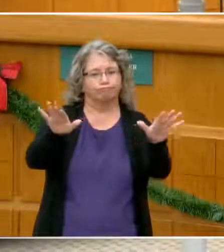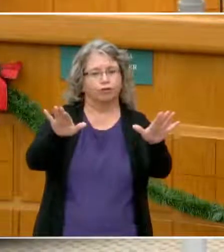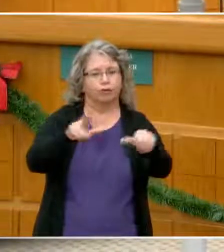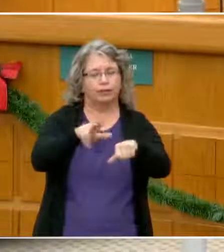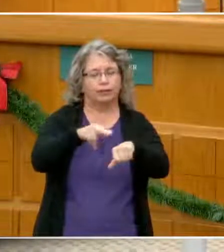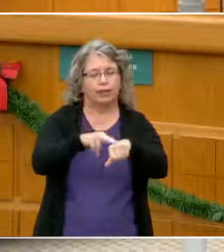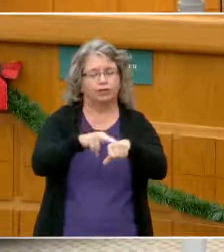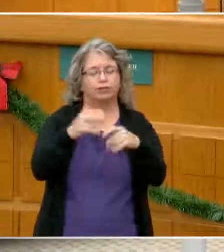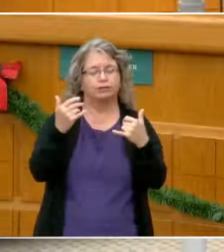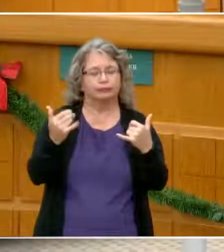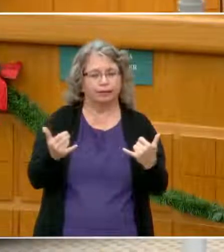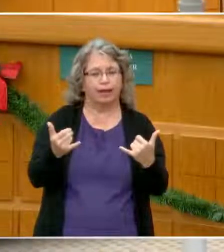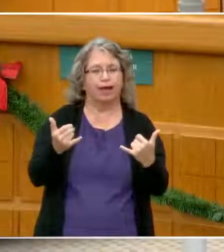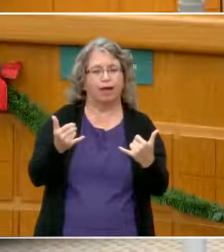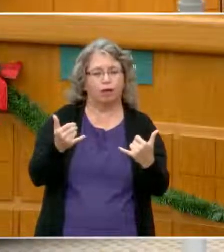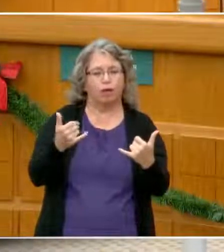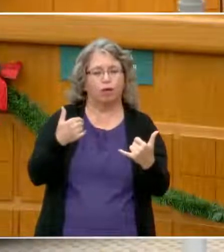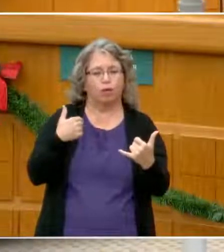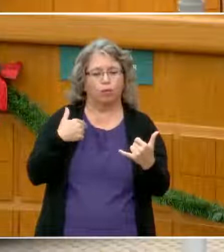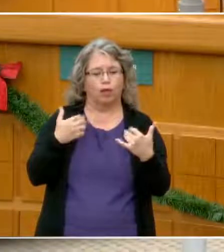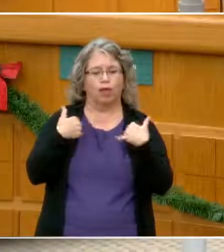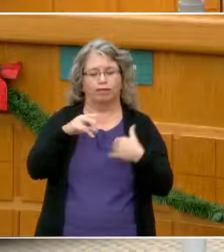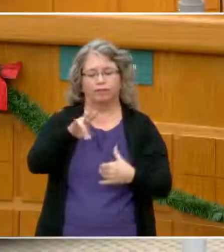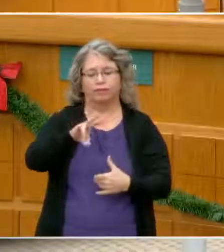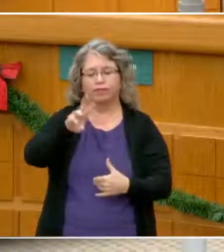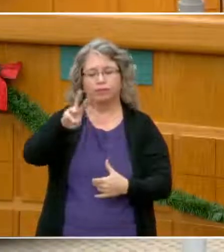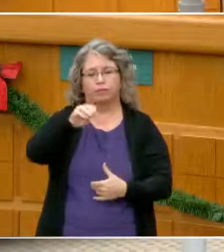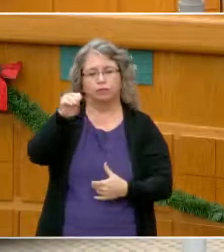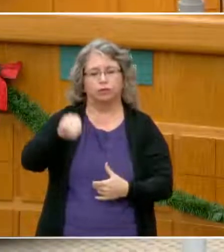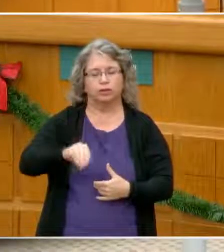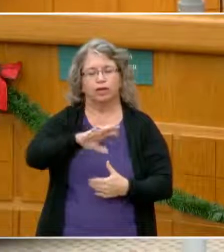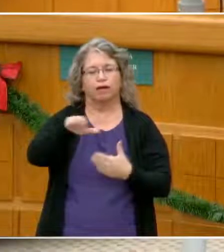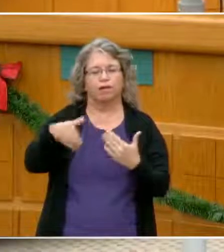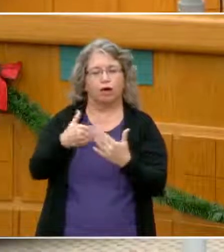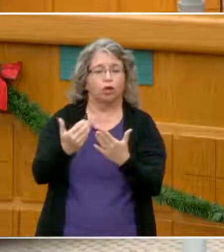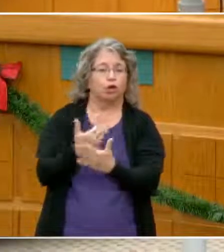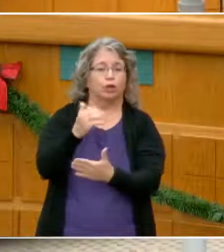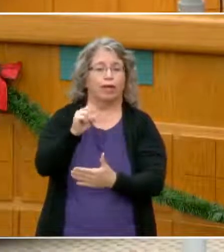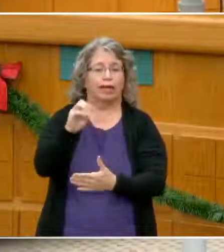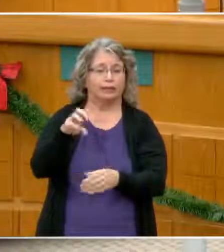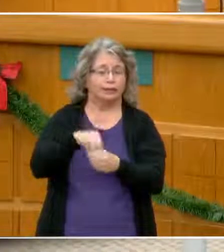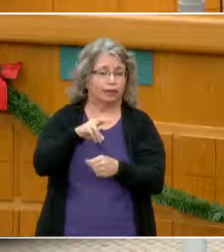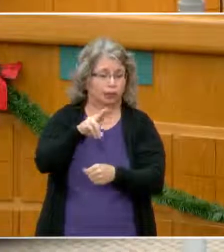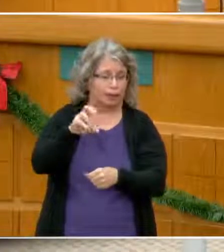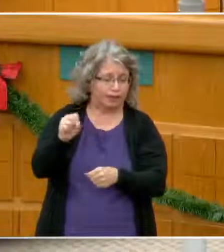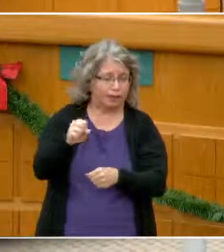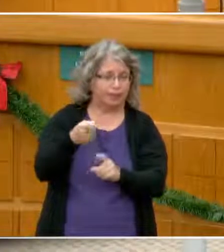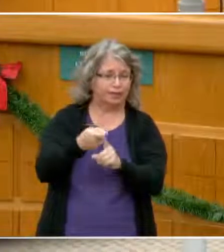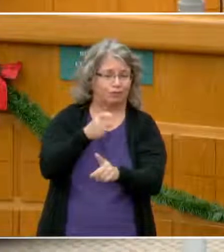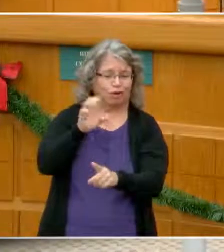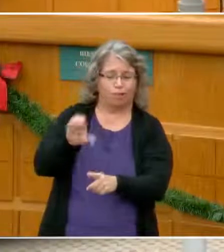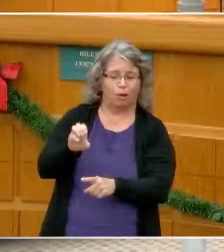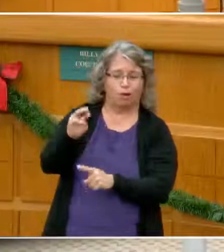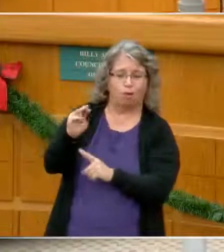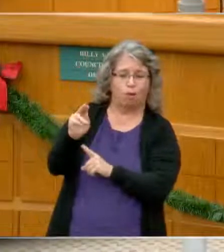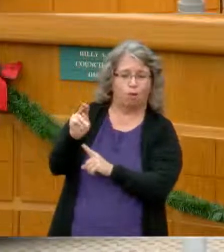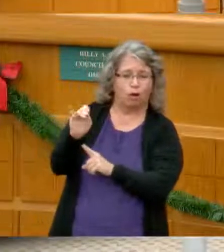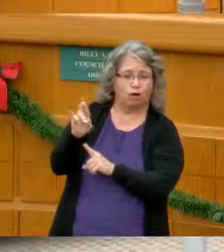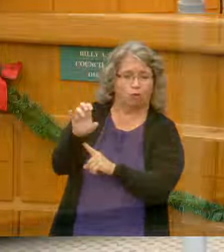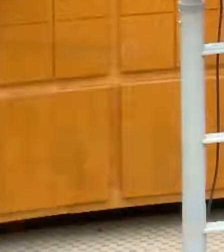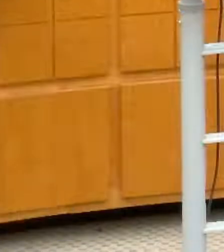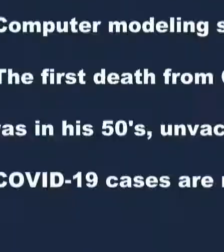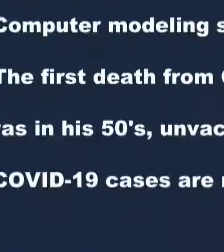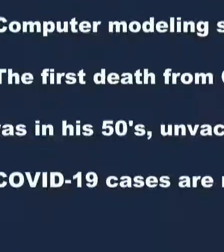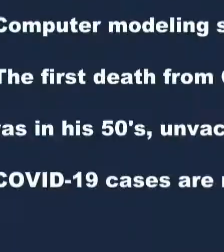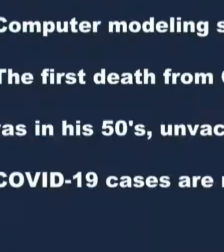73% of all new cases in the U.S. The variant seems to be highly transmissible. At the end